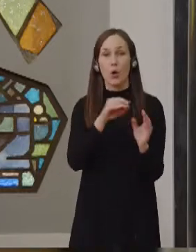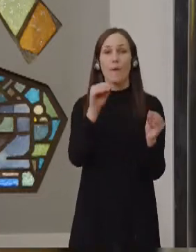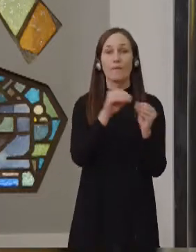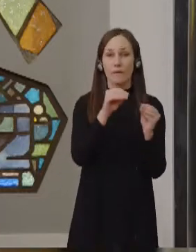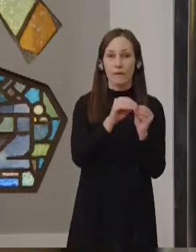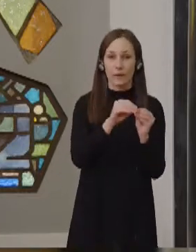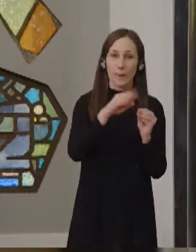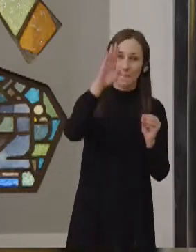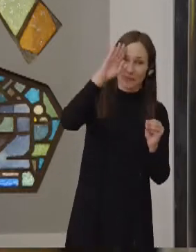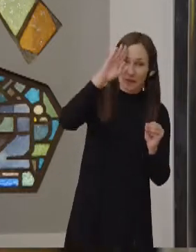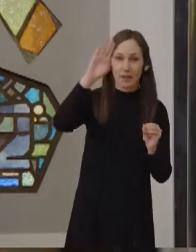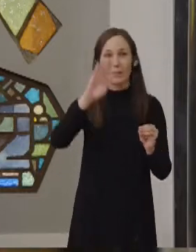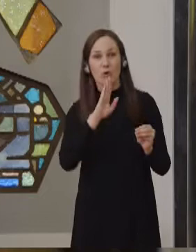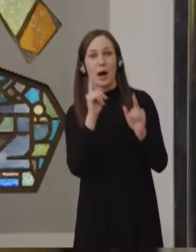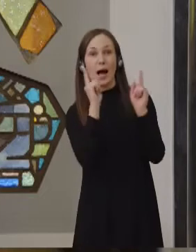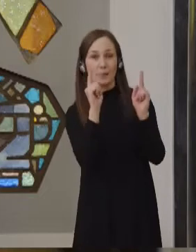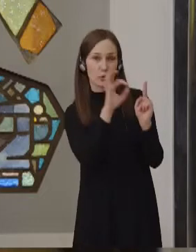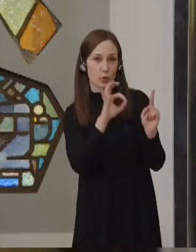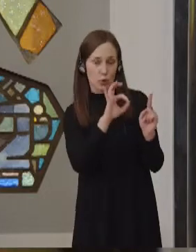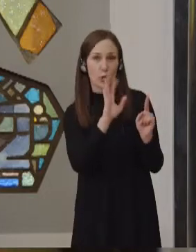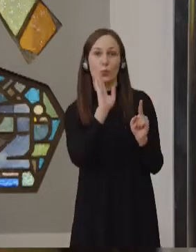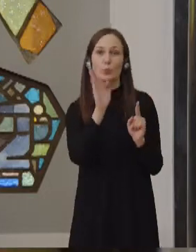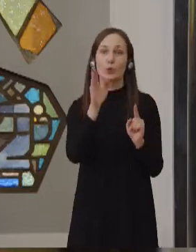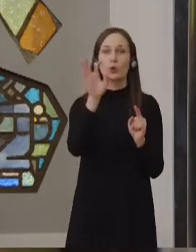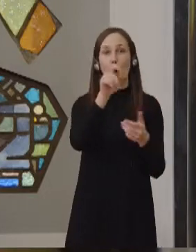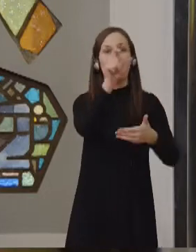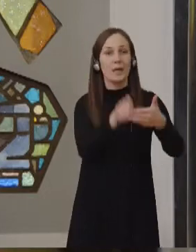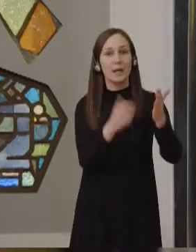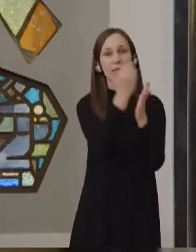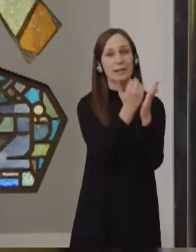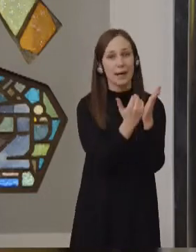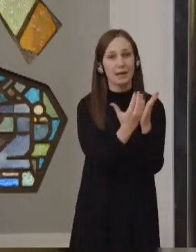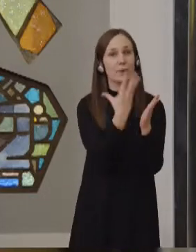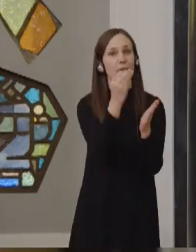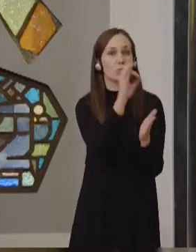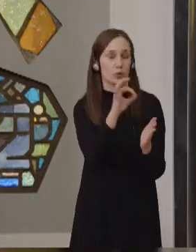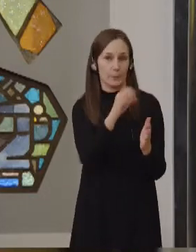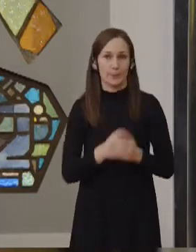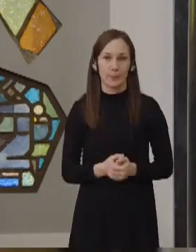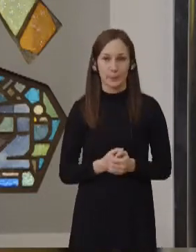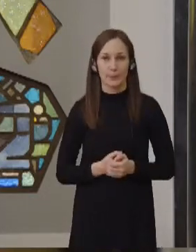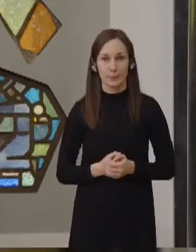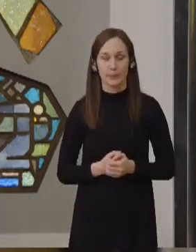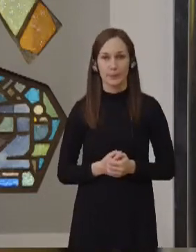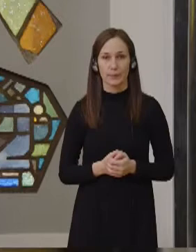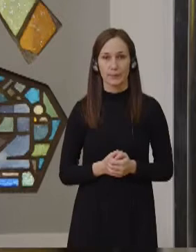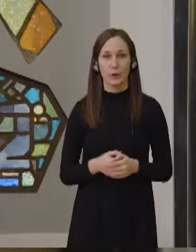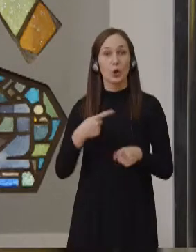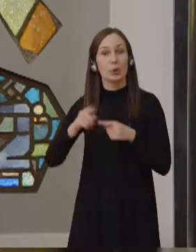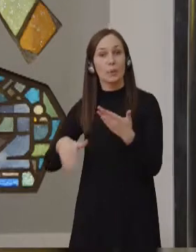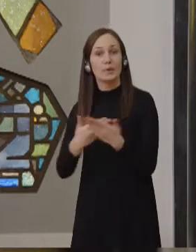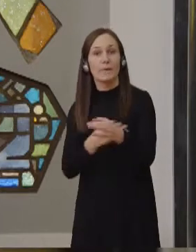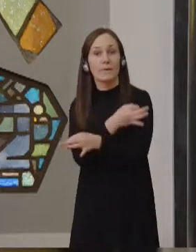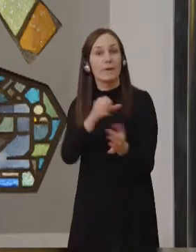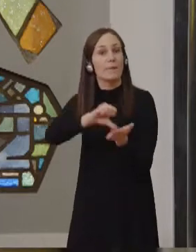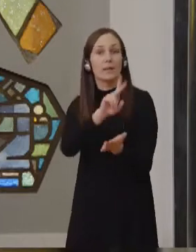are asking lyties whether we šeimų will be able to apsaugai find a ir solution to kalbėsime the apie protection of piliečius the įstatymo same-sex paraštėse. families, and we're going to speak about citizens Tuoj pat outside the pristatysiu margins